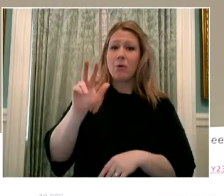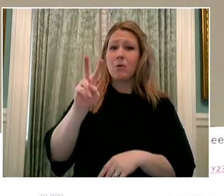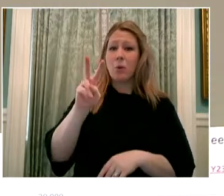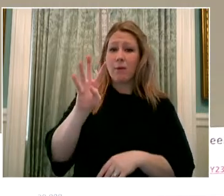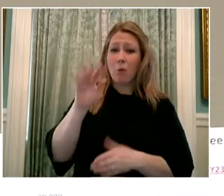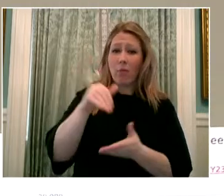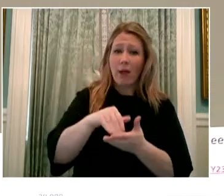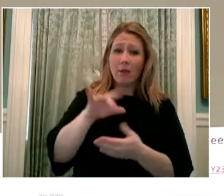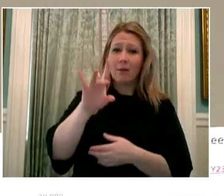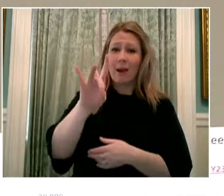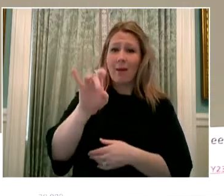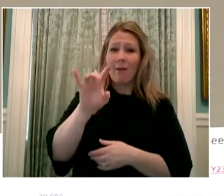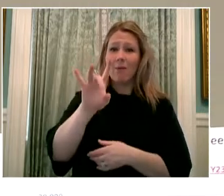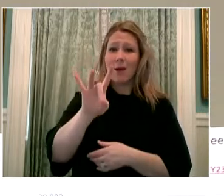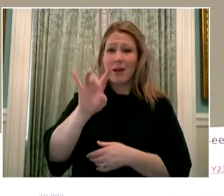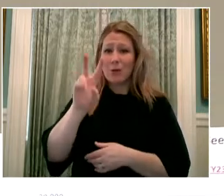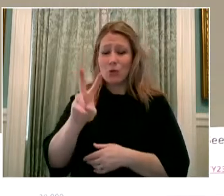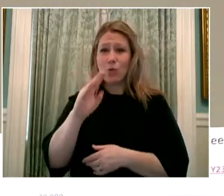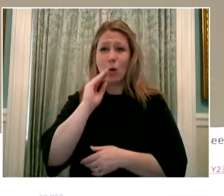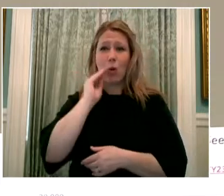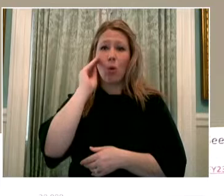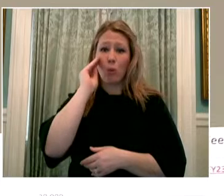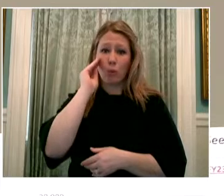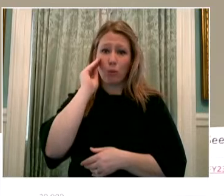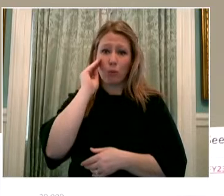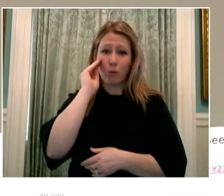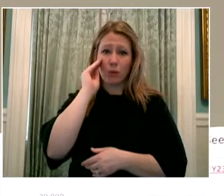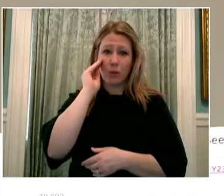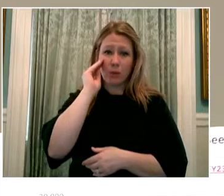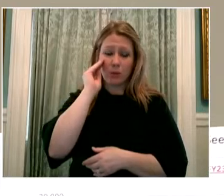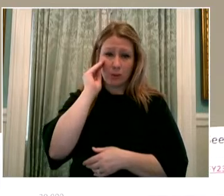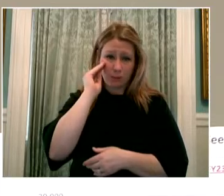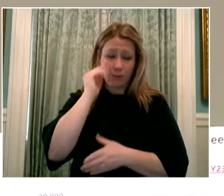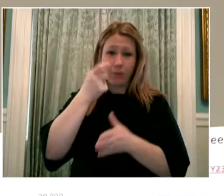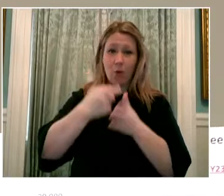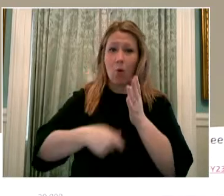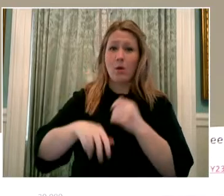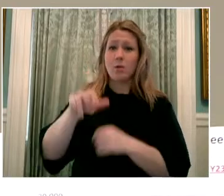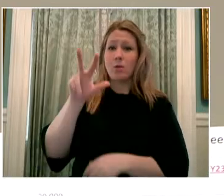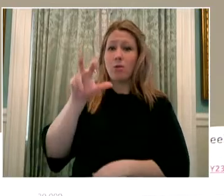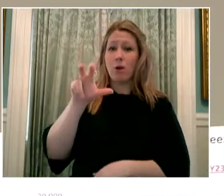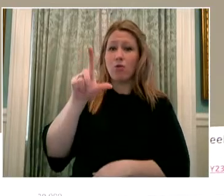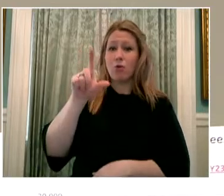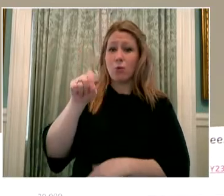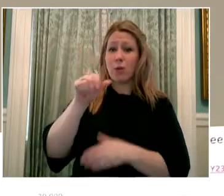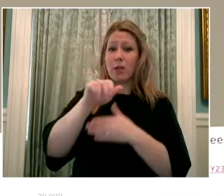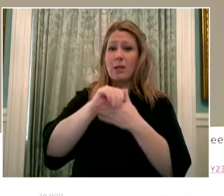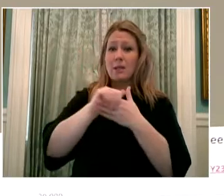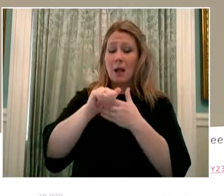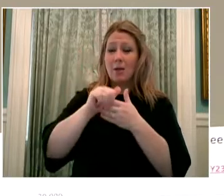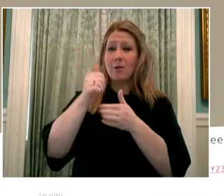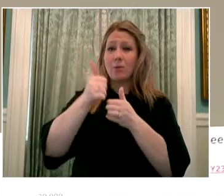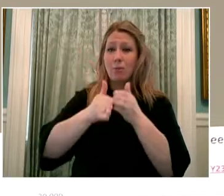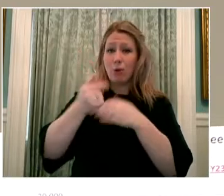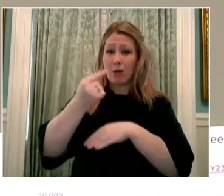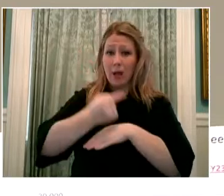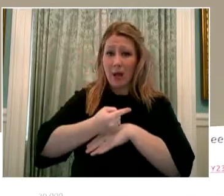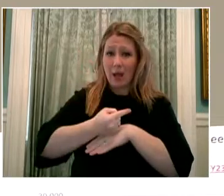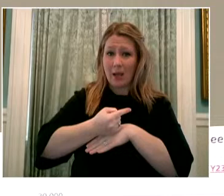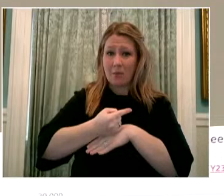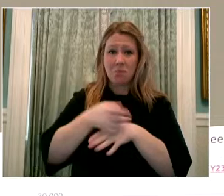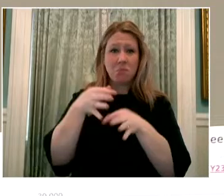24,882 households at $320 per year. So you same